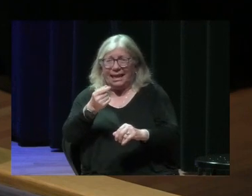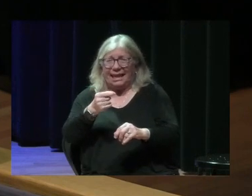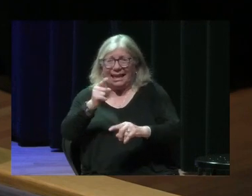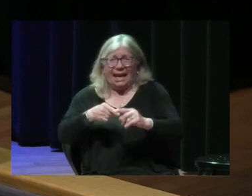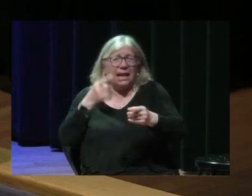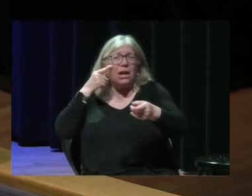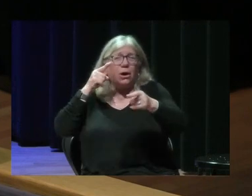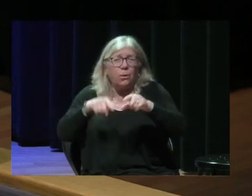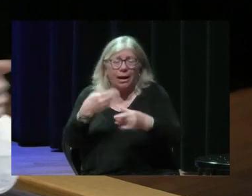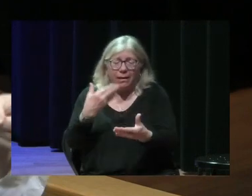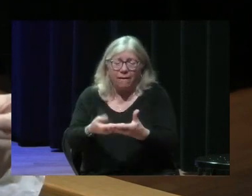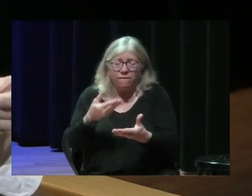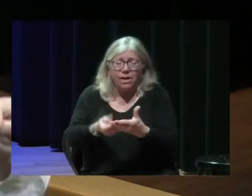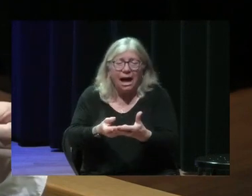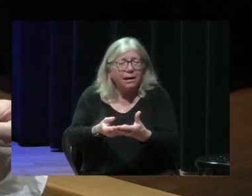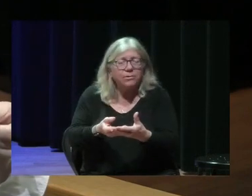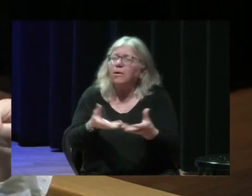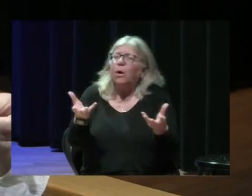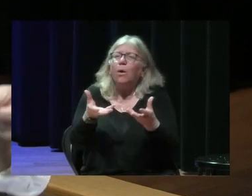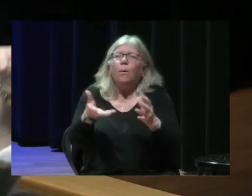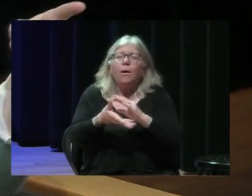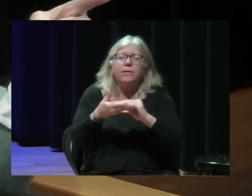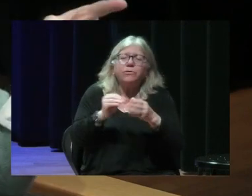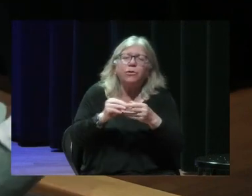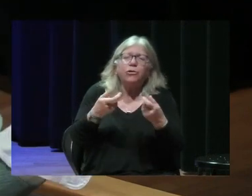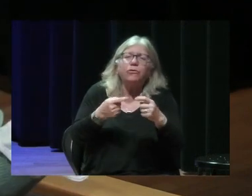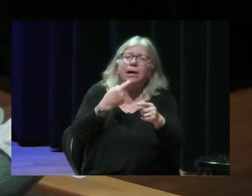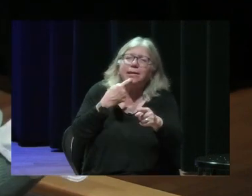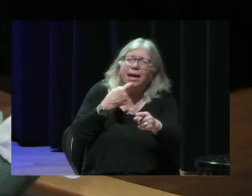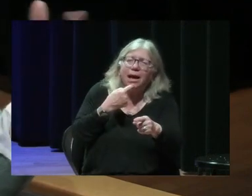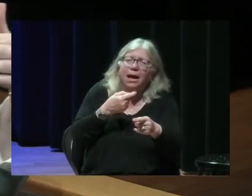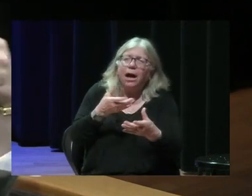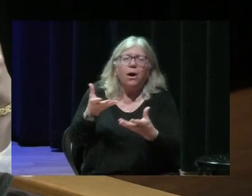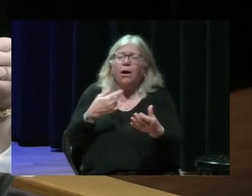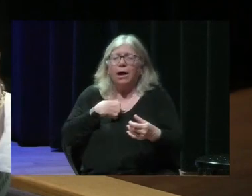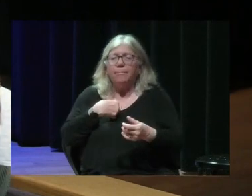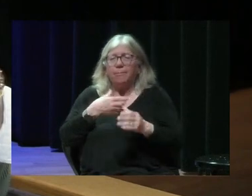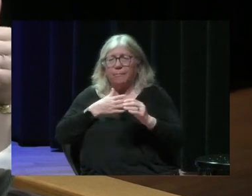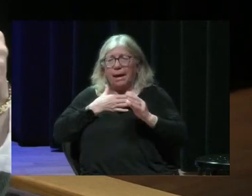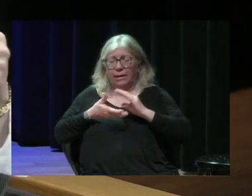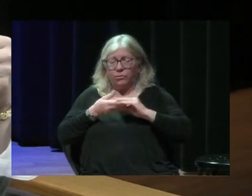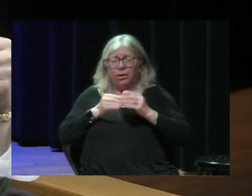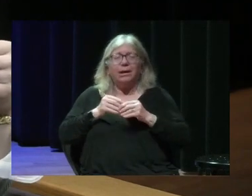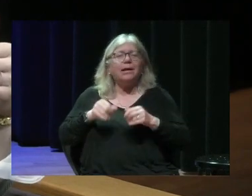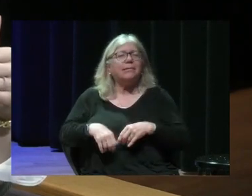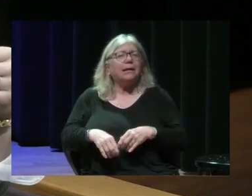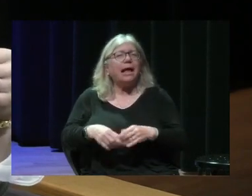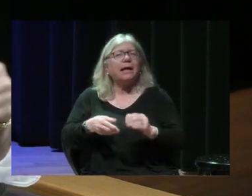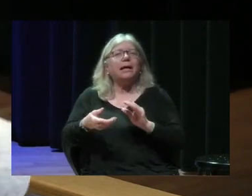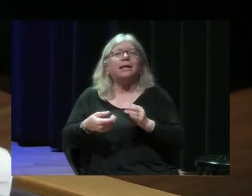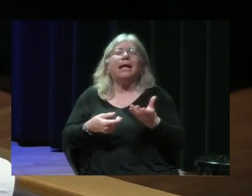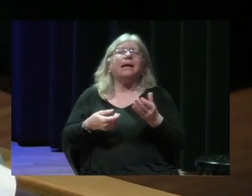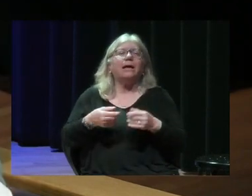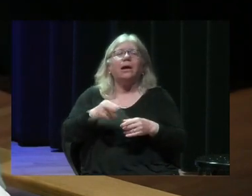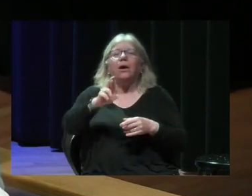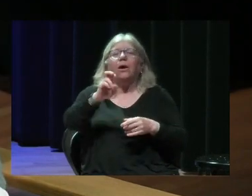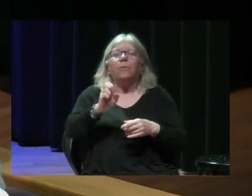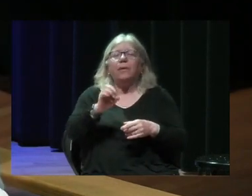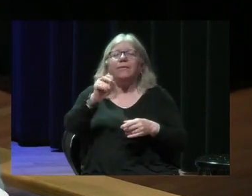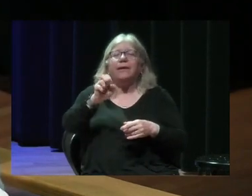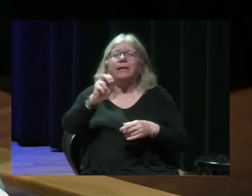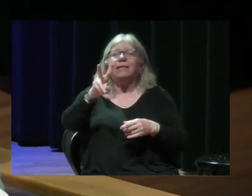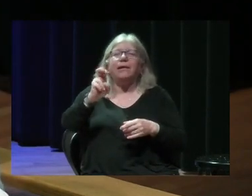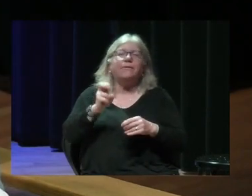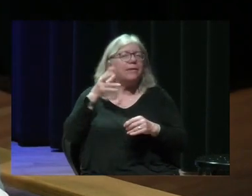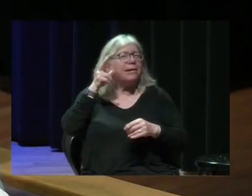if we can't agree on this fact, like what is the story you're trying to tell and what is the story I'm trying to tell? Almost like that reflective listening you learned in marriage counseling. I heard